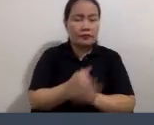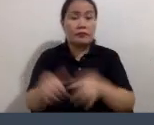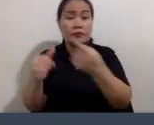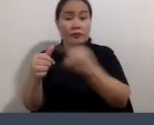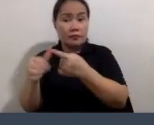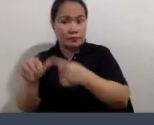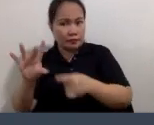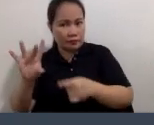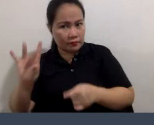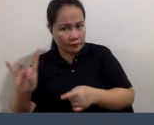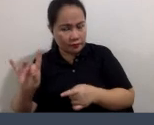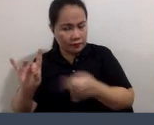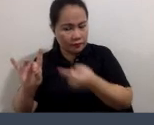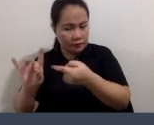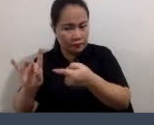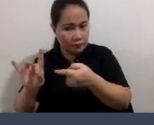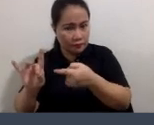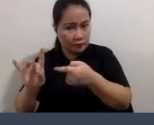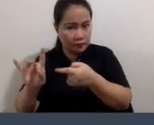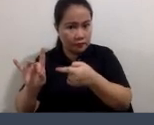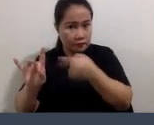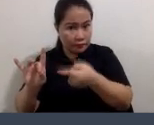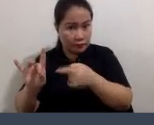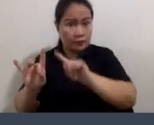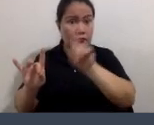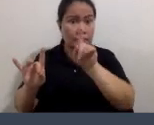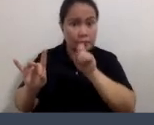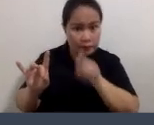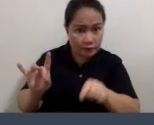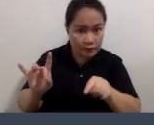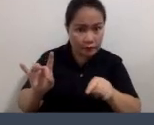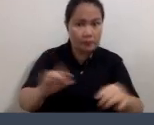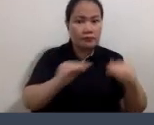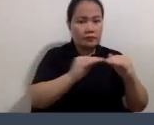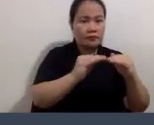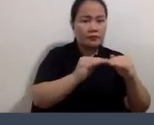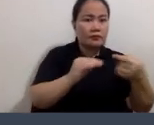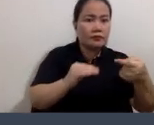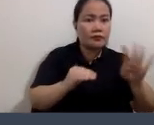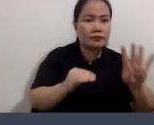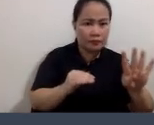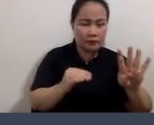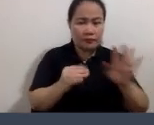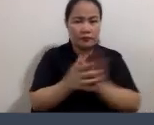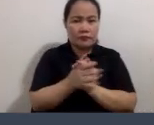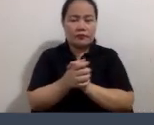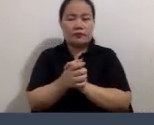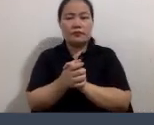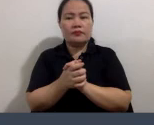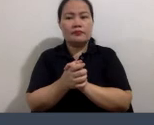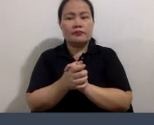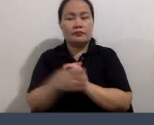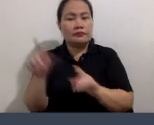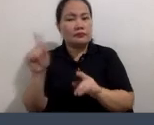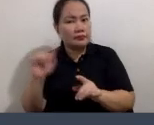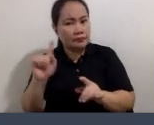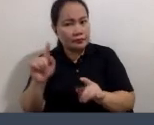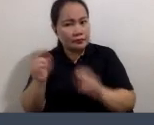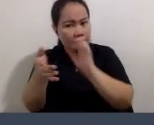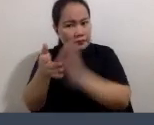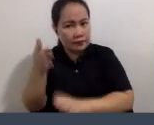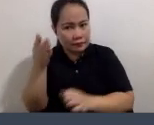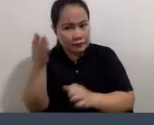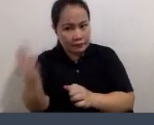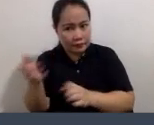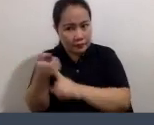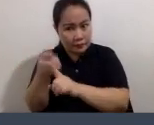nasa unahan dapat si 8. Siya ang inyong minuend. So, we will have 8 minus your answer, negative 4. So, ano